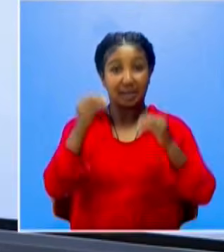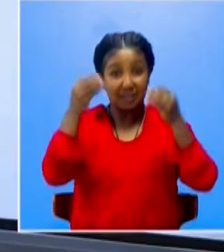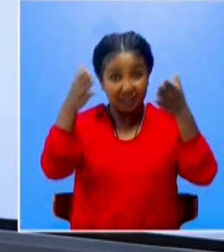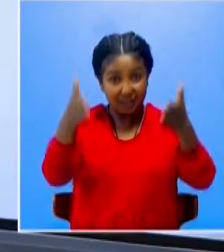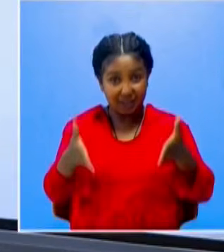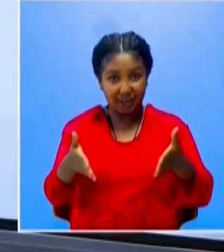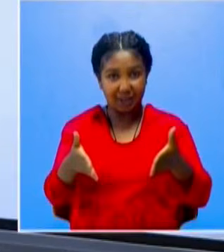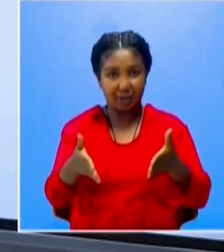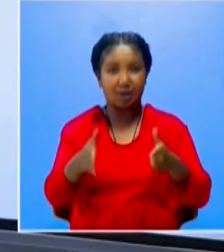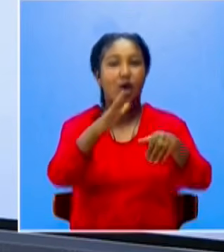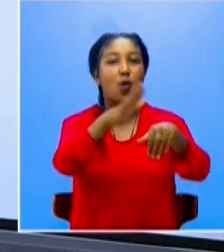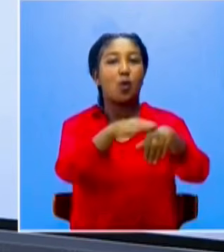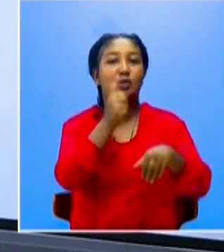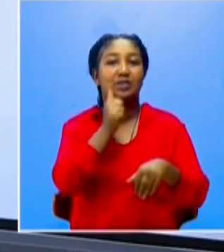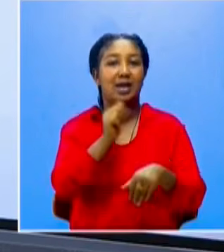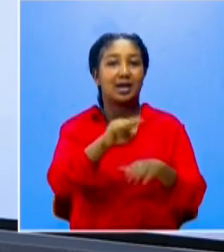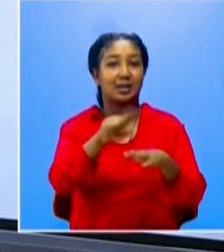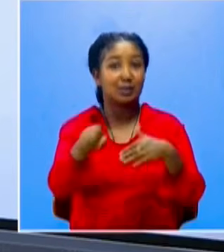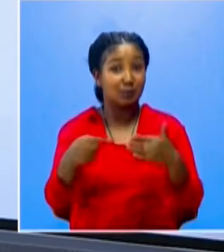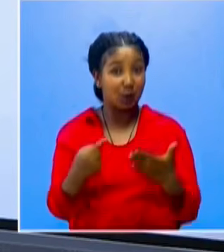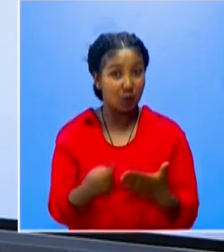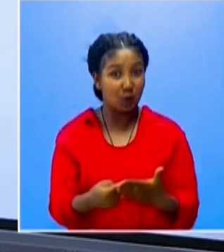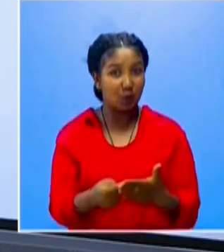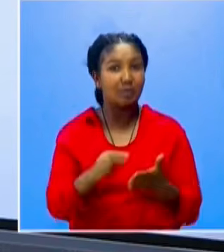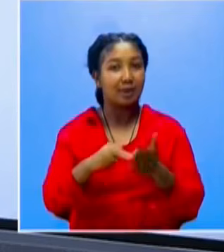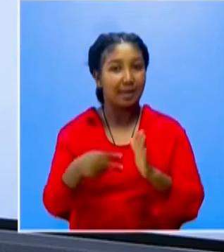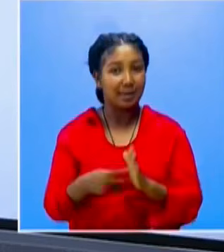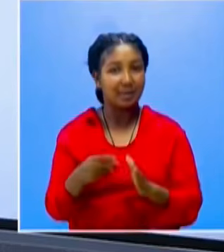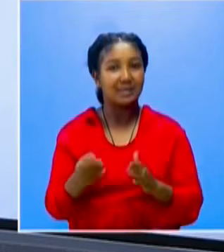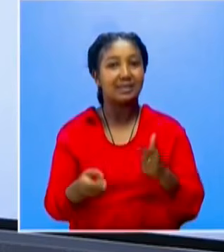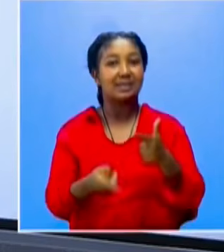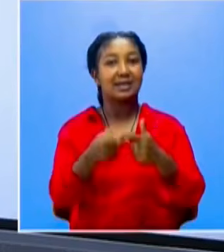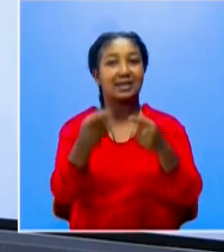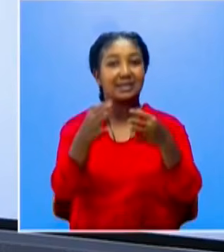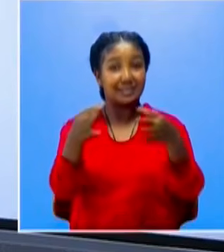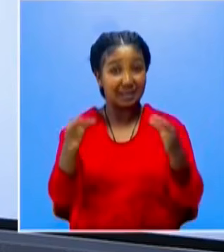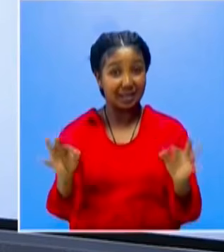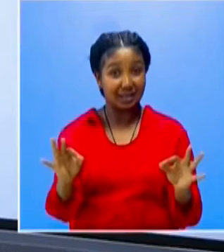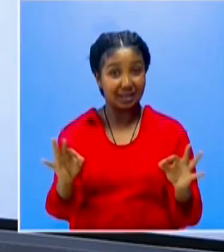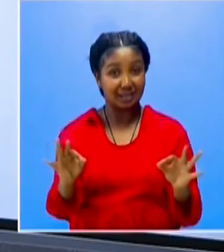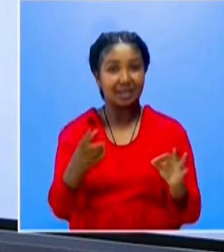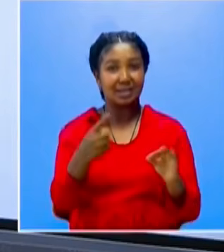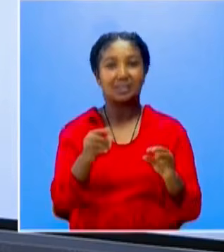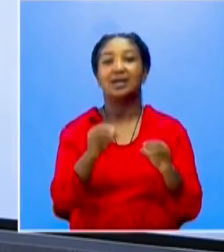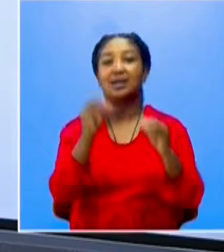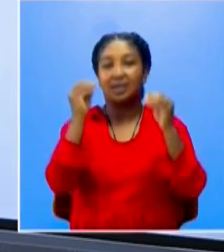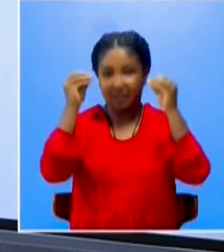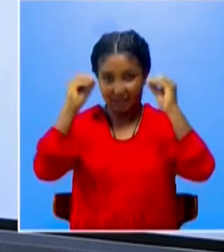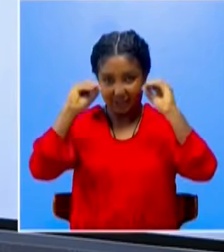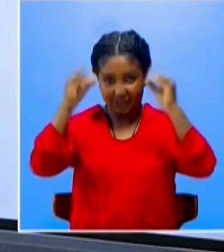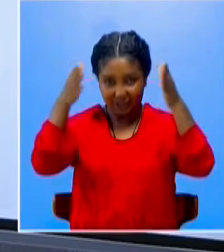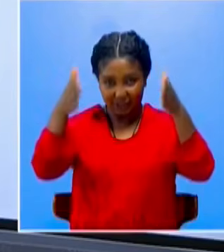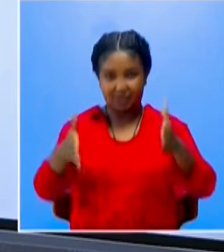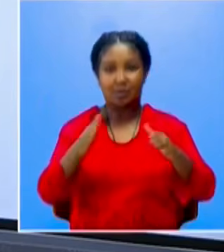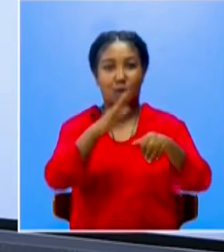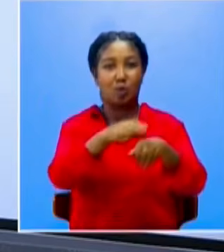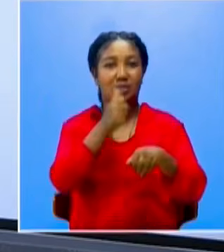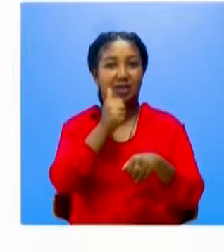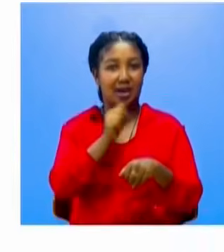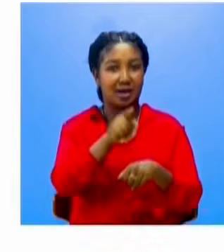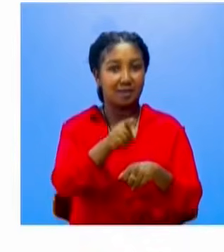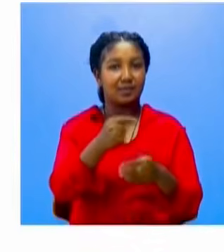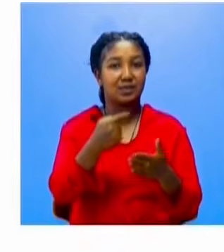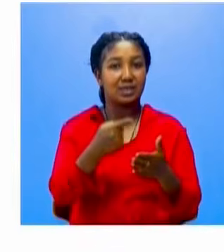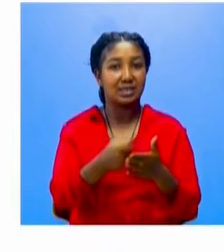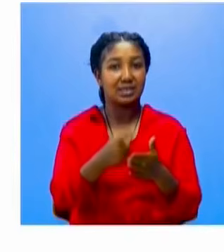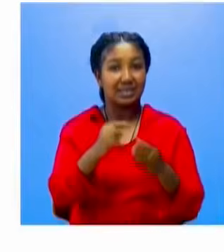teacher calls her. So that means the second sentence, the teacher calls her. Here,